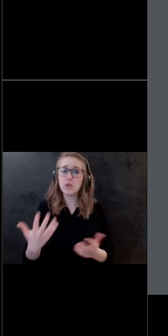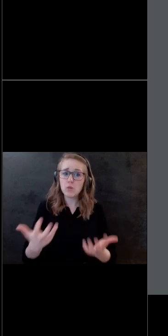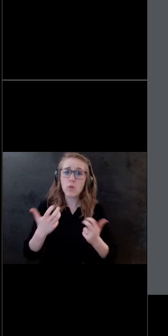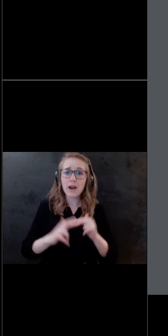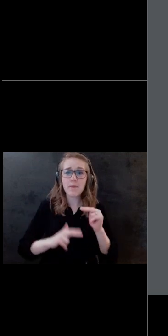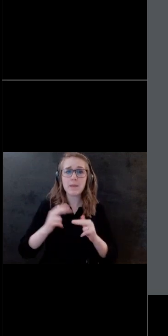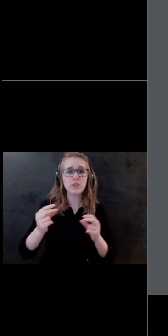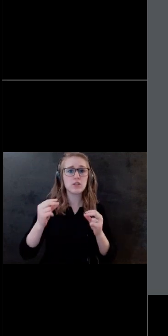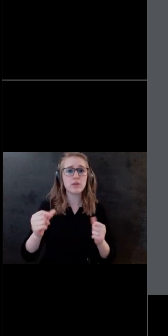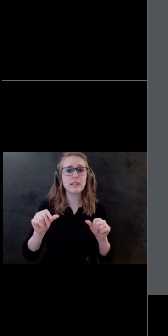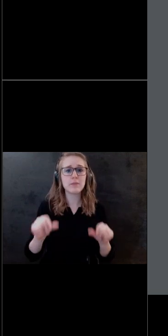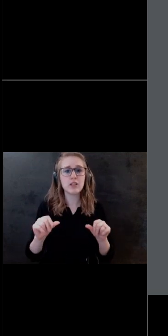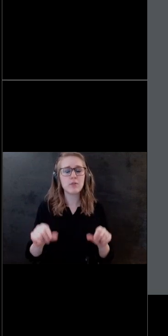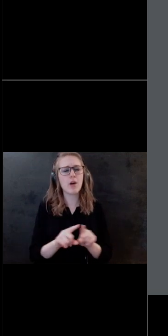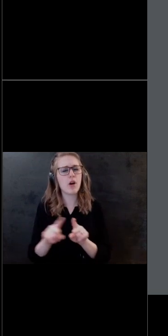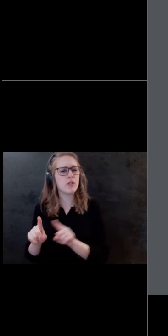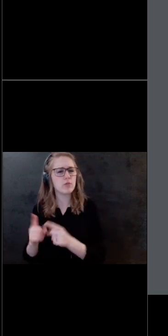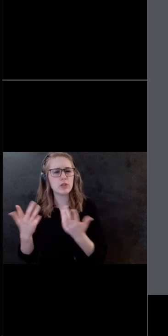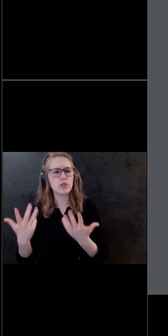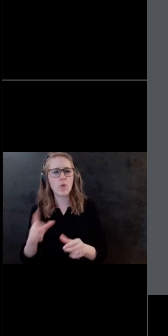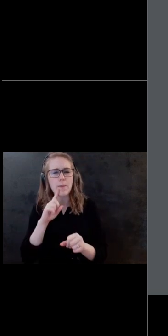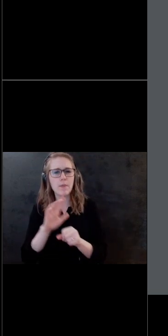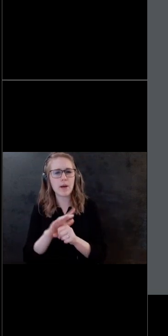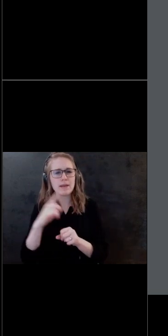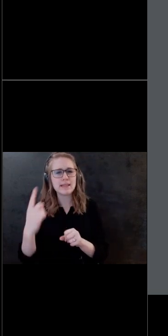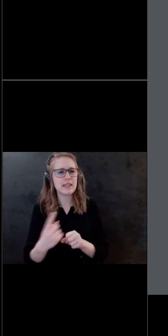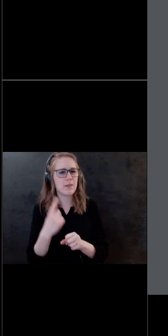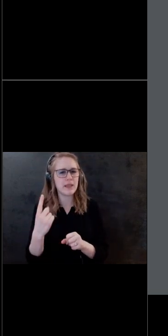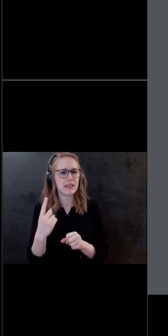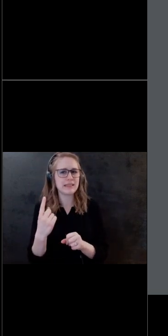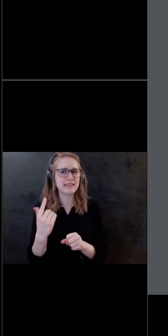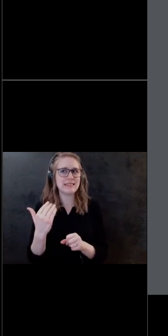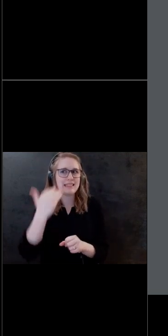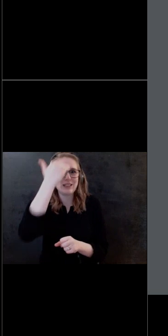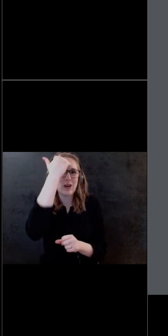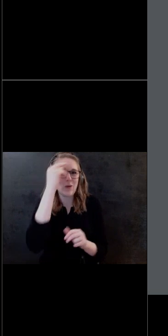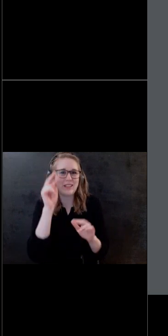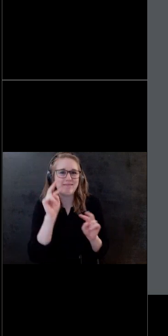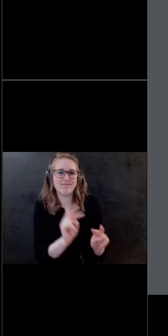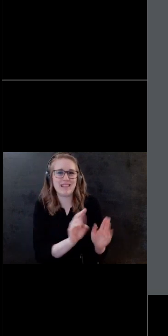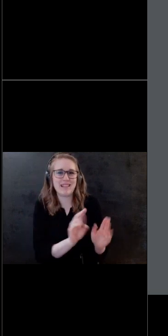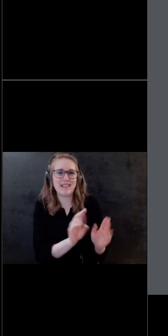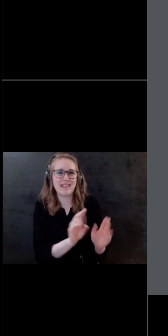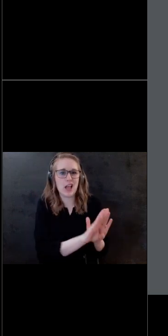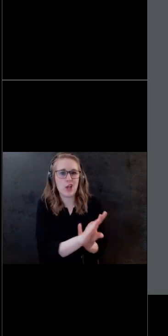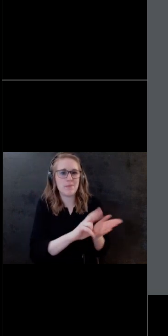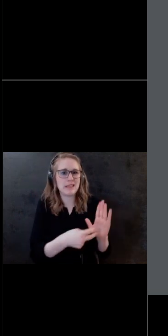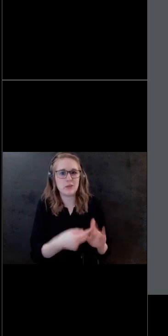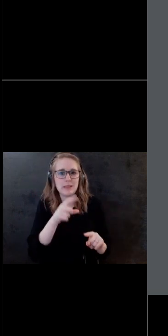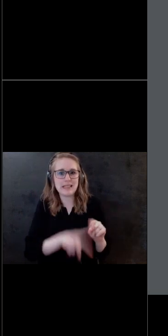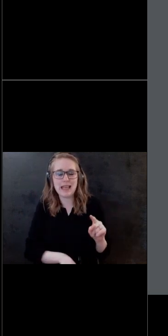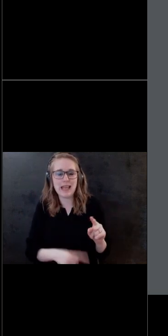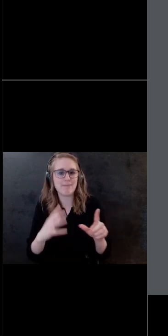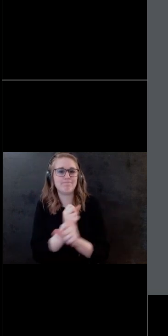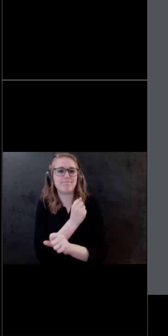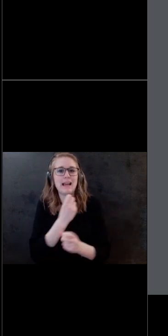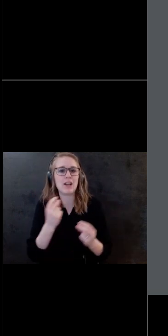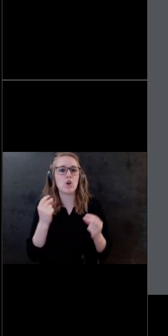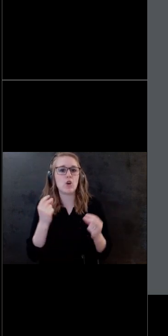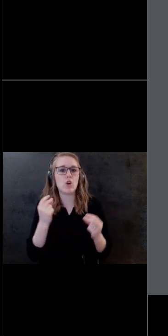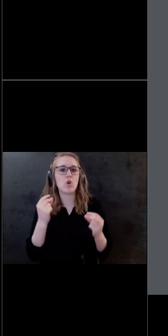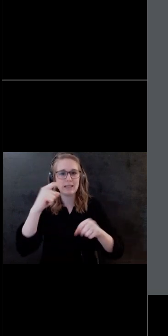also don't want to promise something that, you know, just knowing development, that we can't really achieve in a short period of